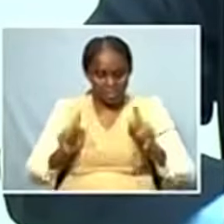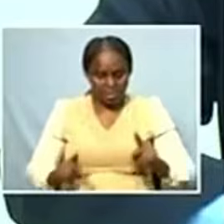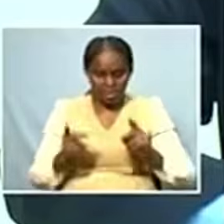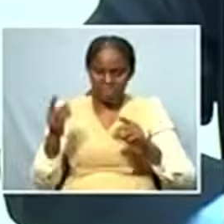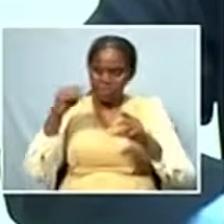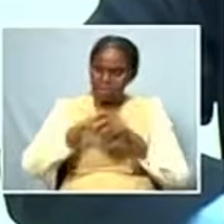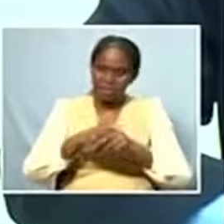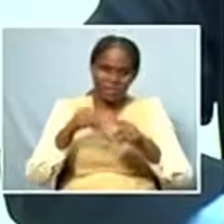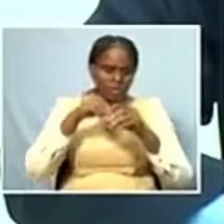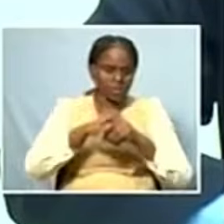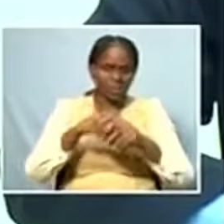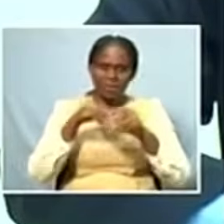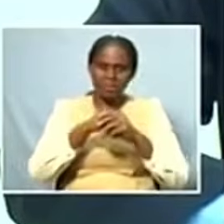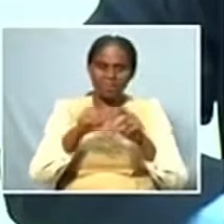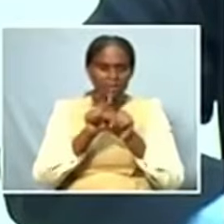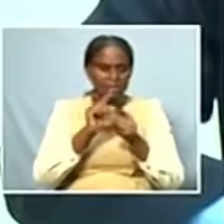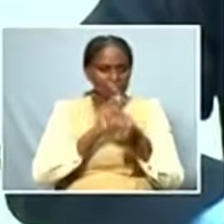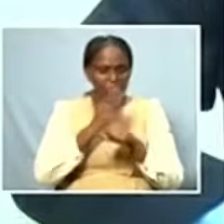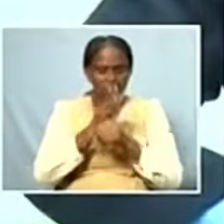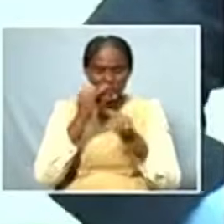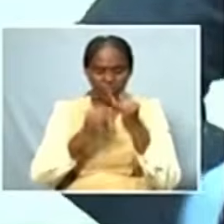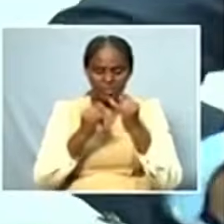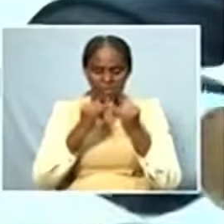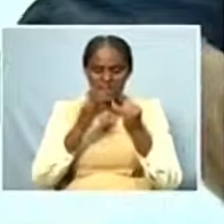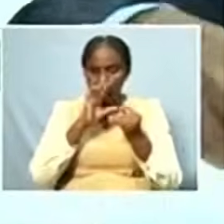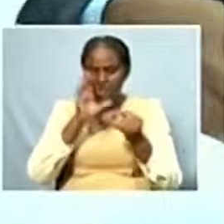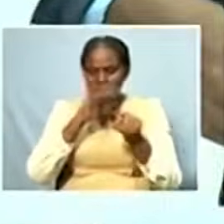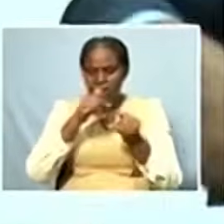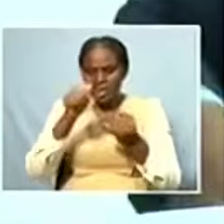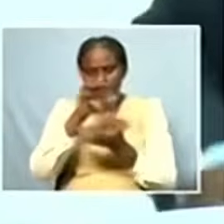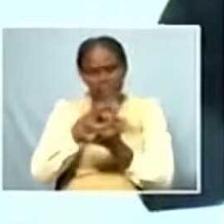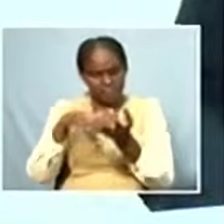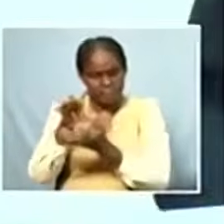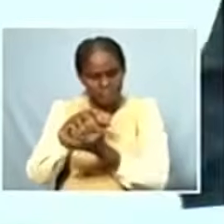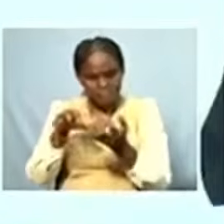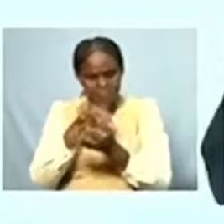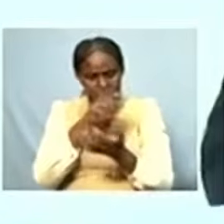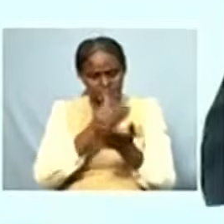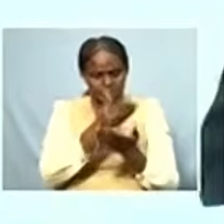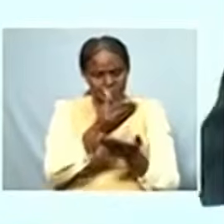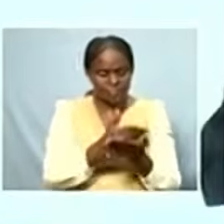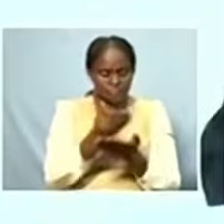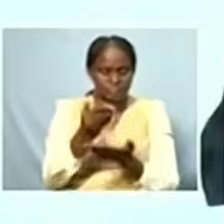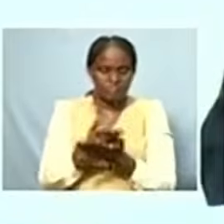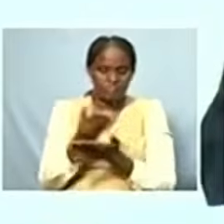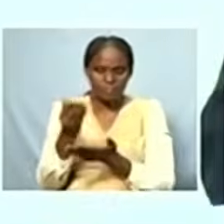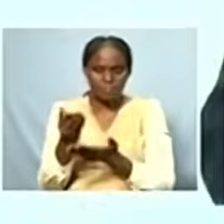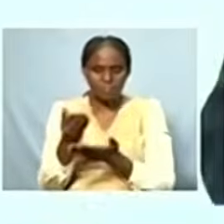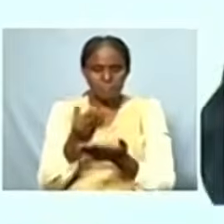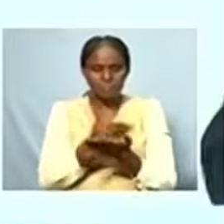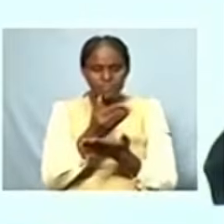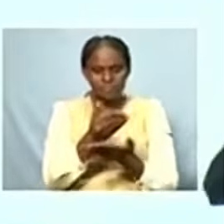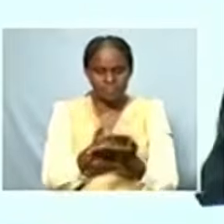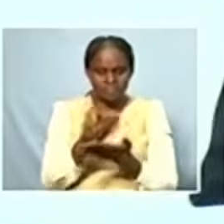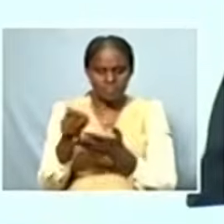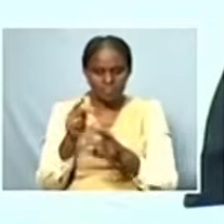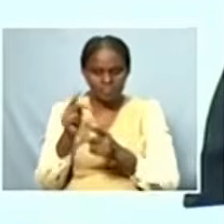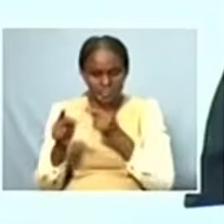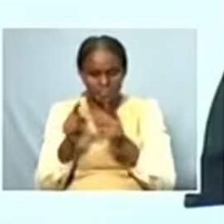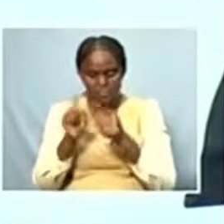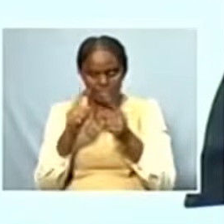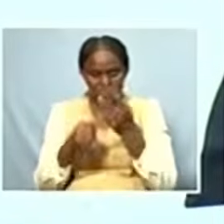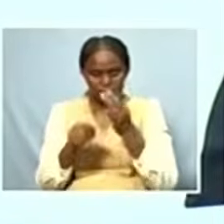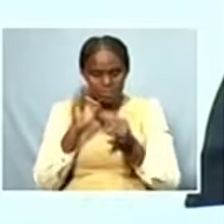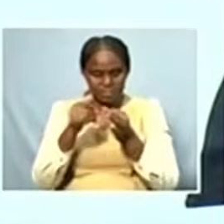in, and then they distort the procurement process. But